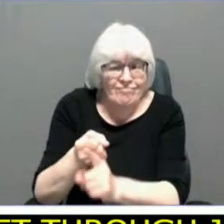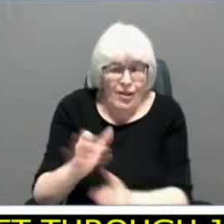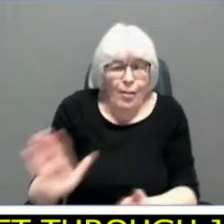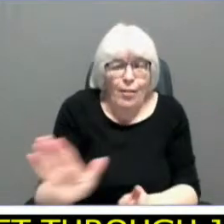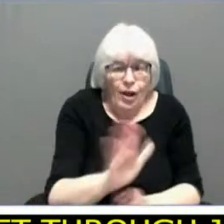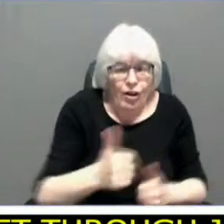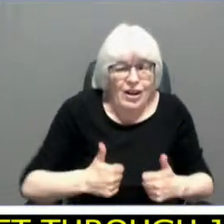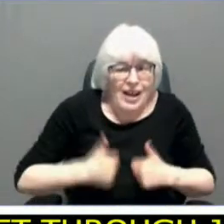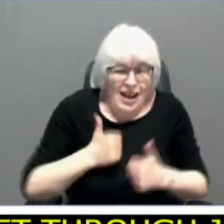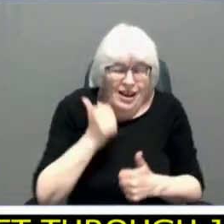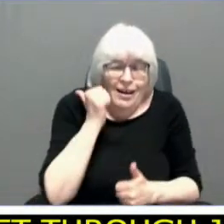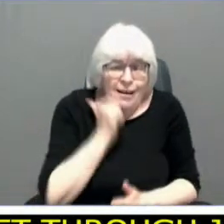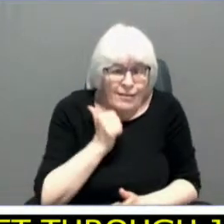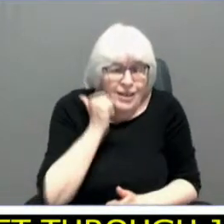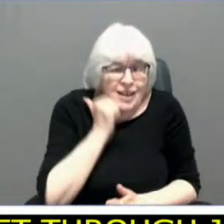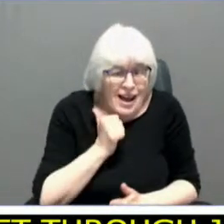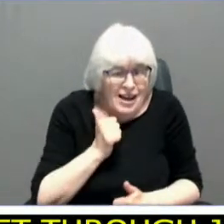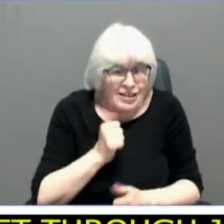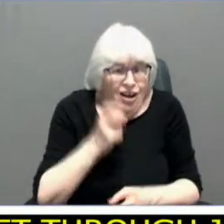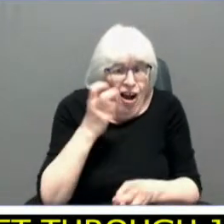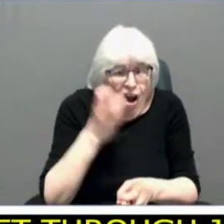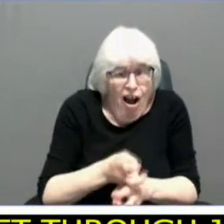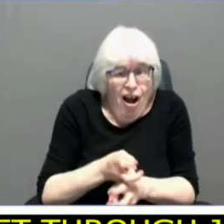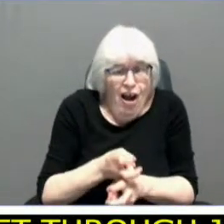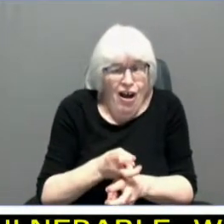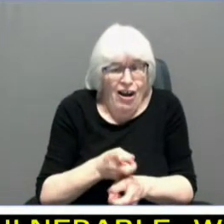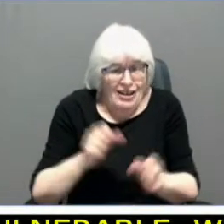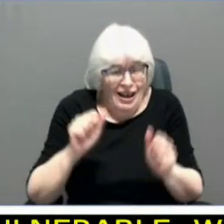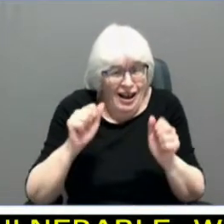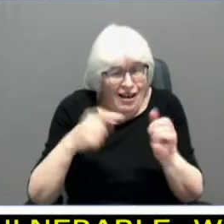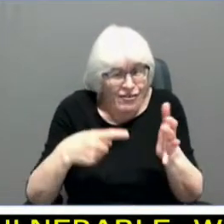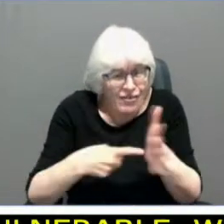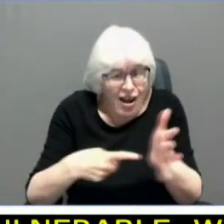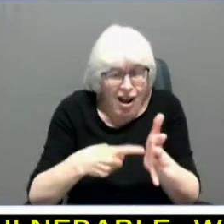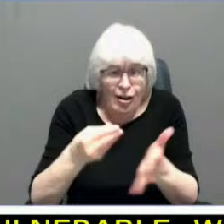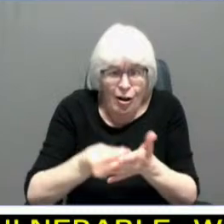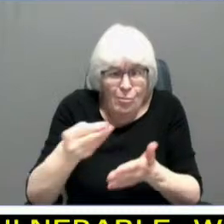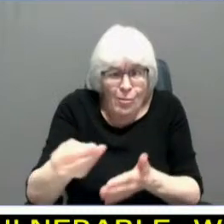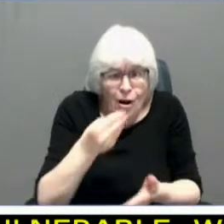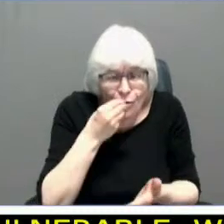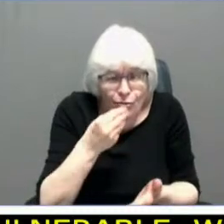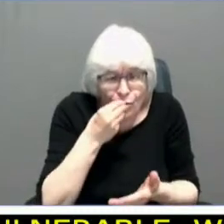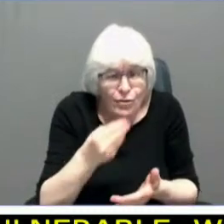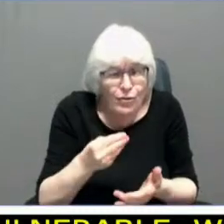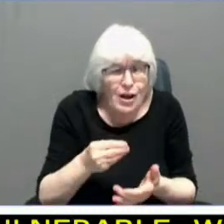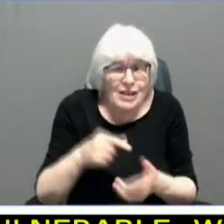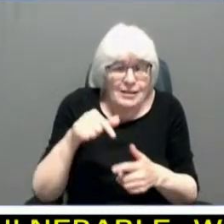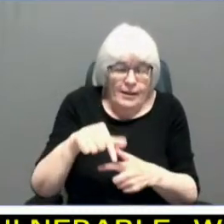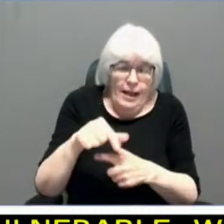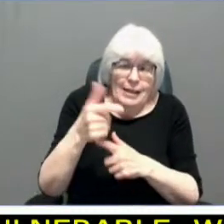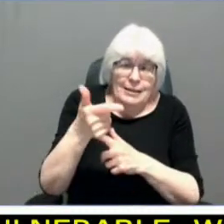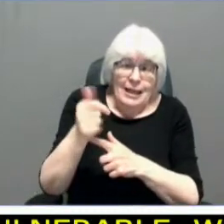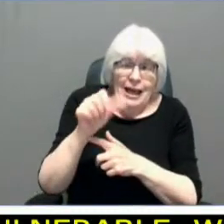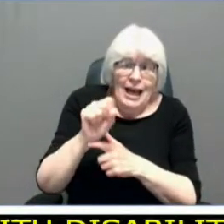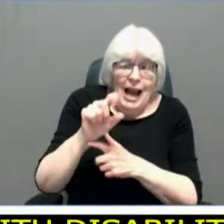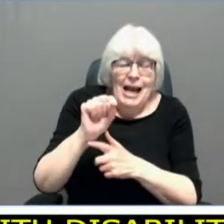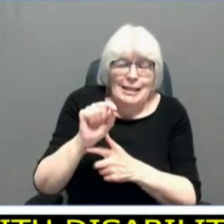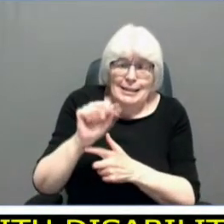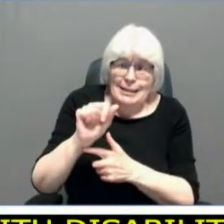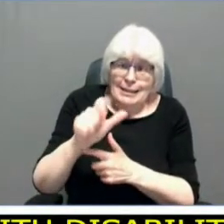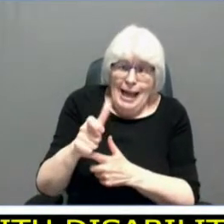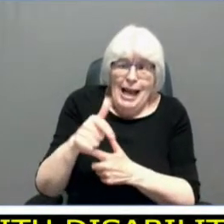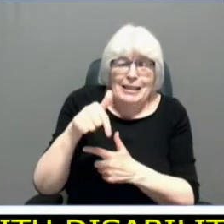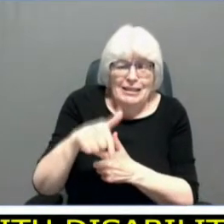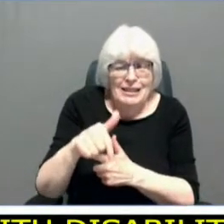buy groceries. So then you look at the actual the gas tax piece of it and you say, well, what we've done with that in terms of